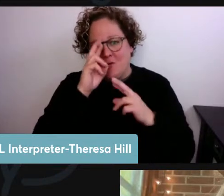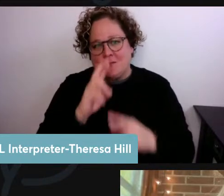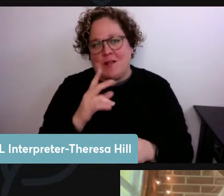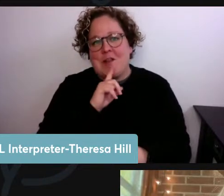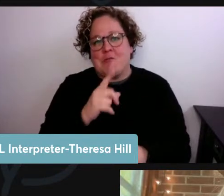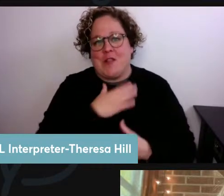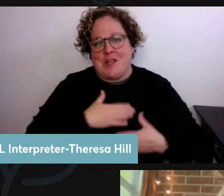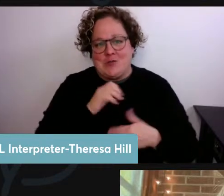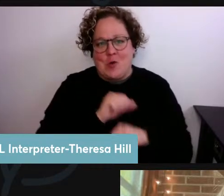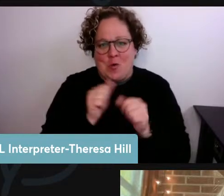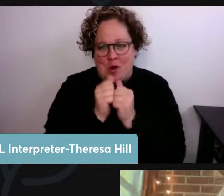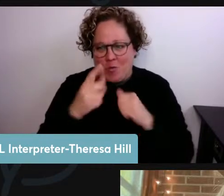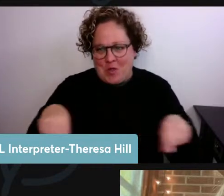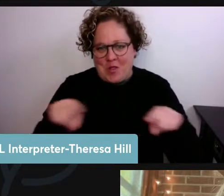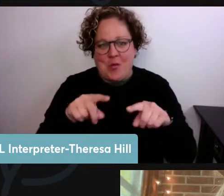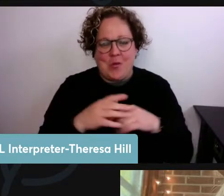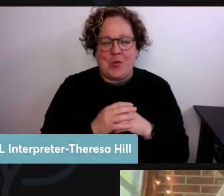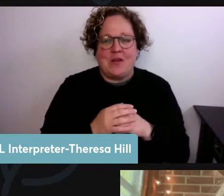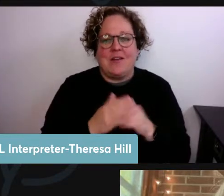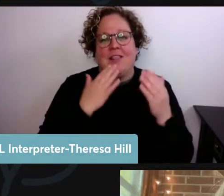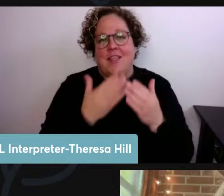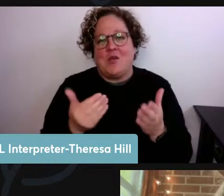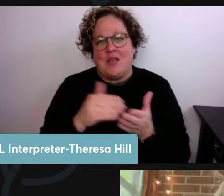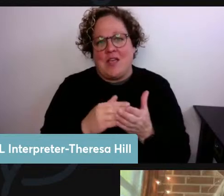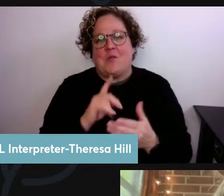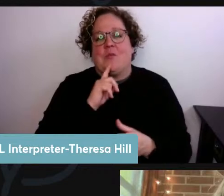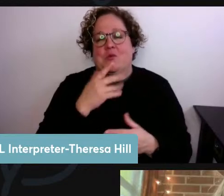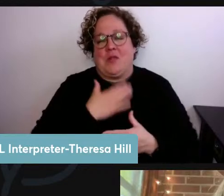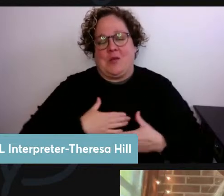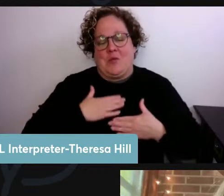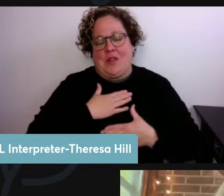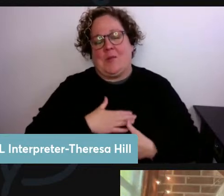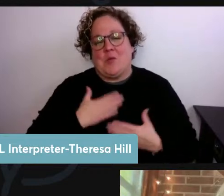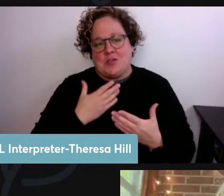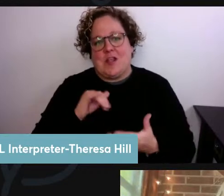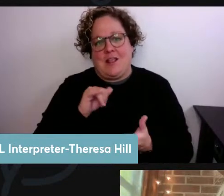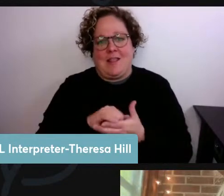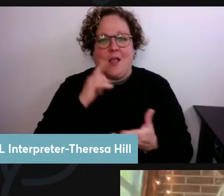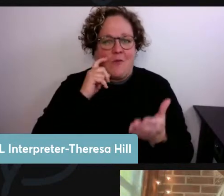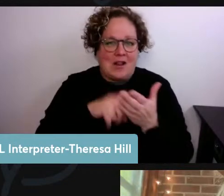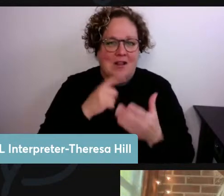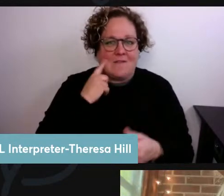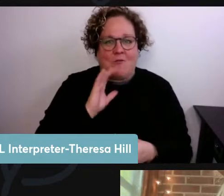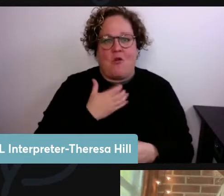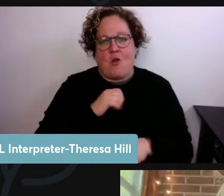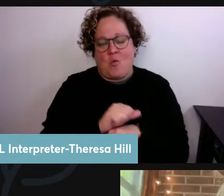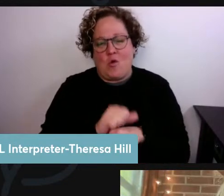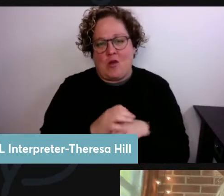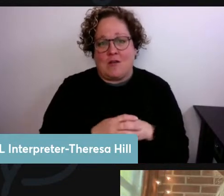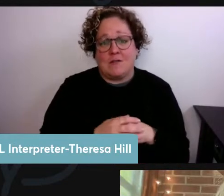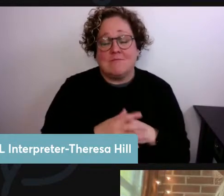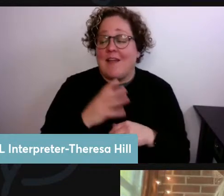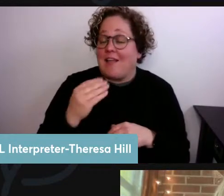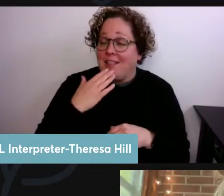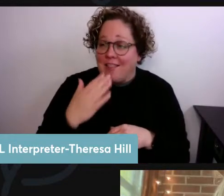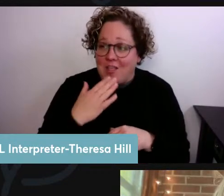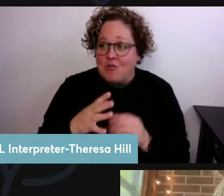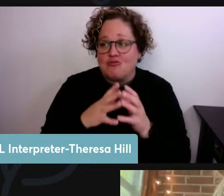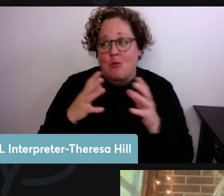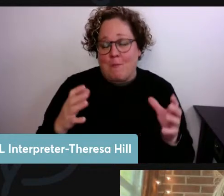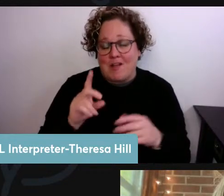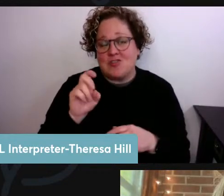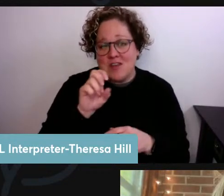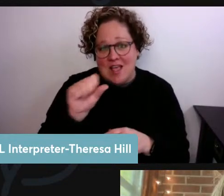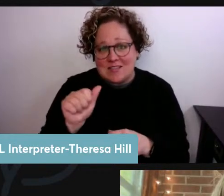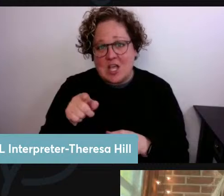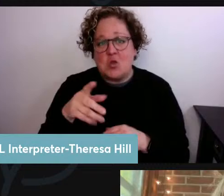Thank you again. We really, really appreciate the affirmation of our work. And thank you so much, Dessa. You've been a wonderful